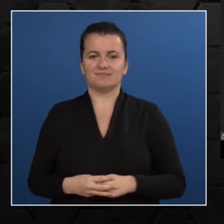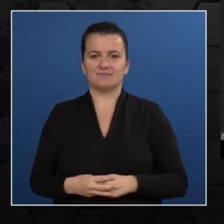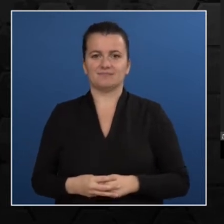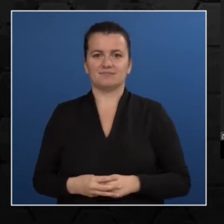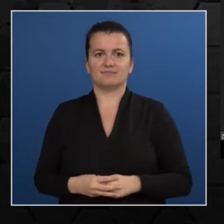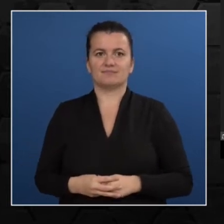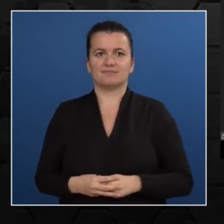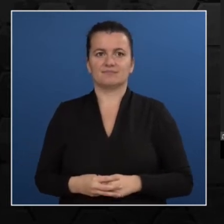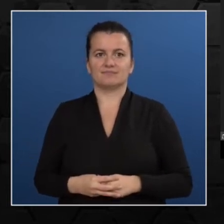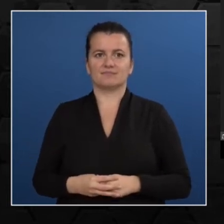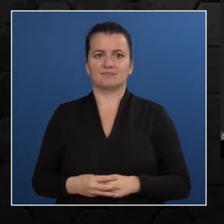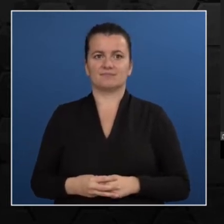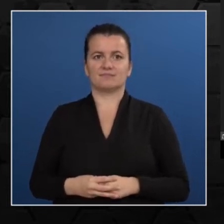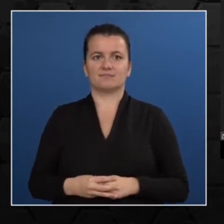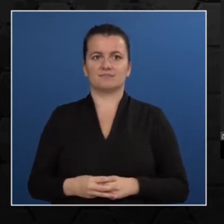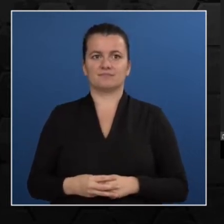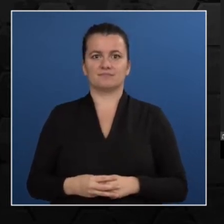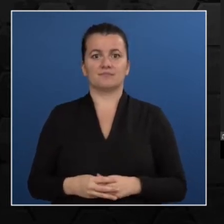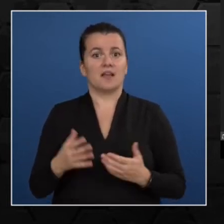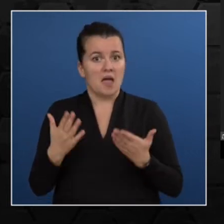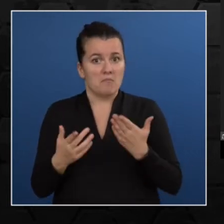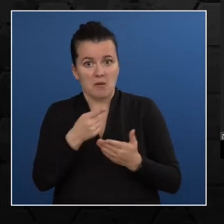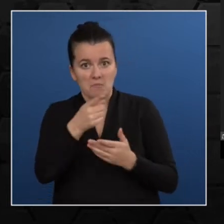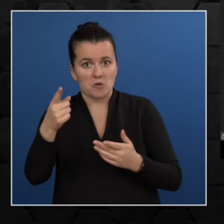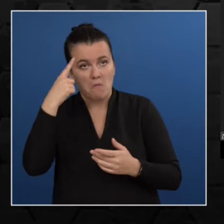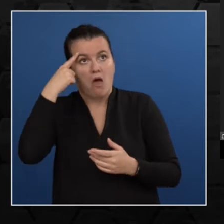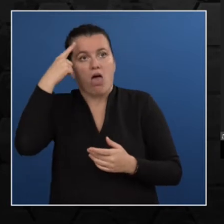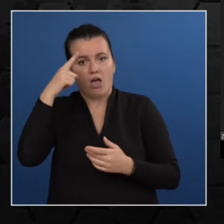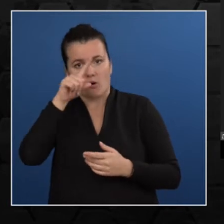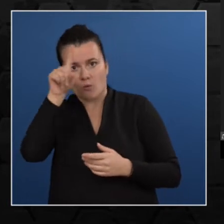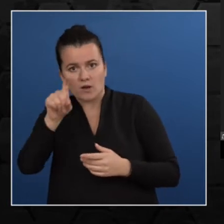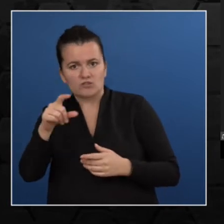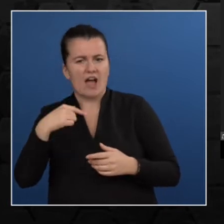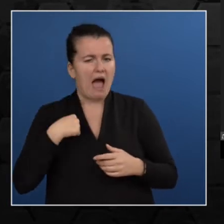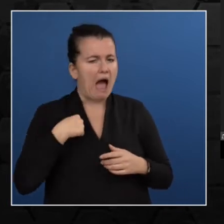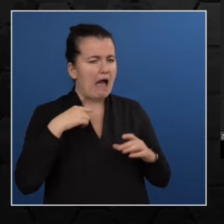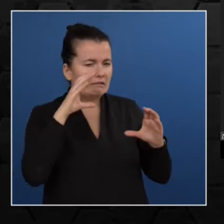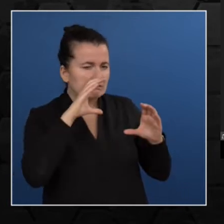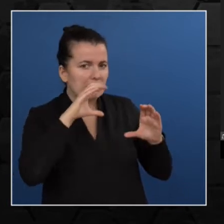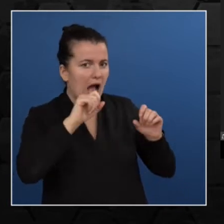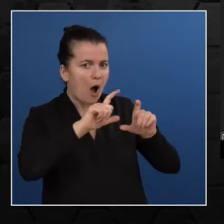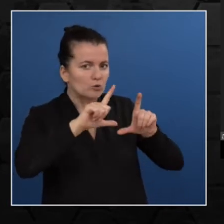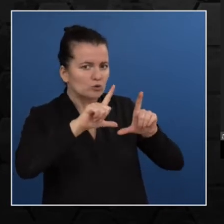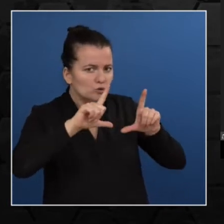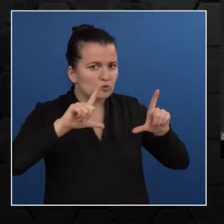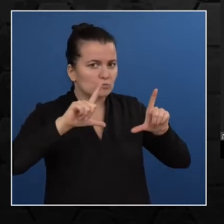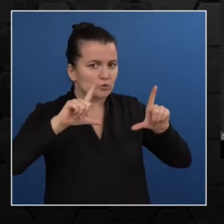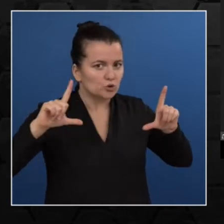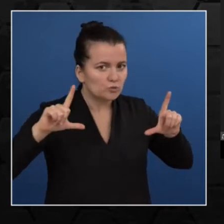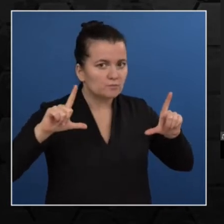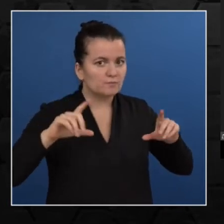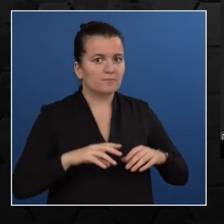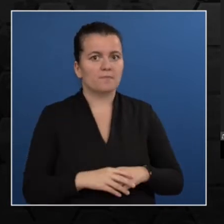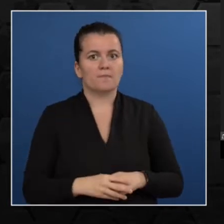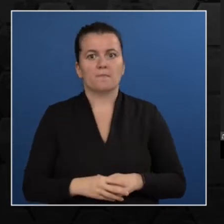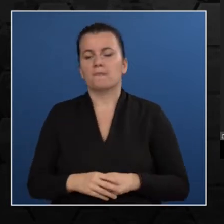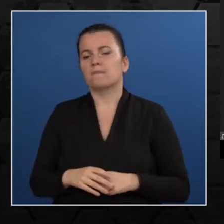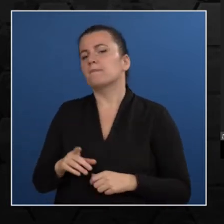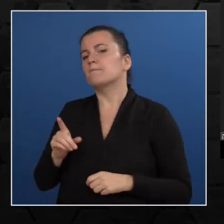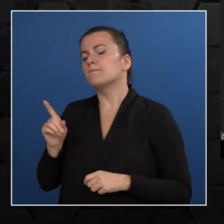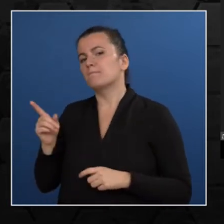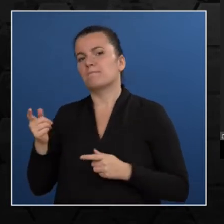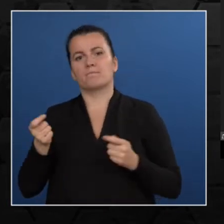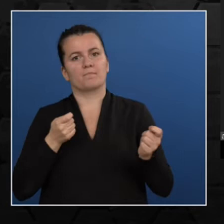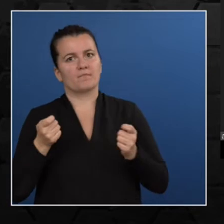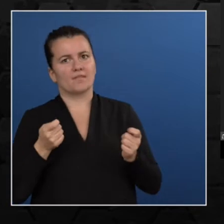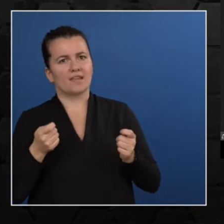In the meantime, is there any questions while I look for the zoom? Or maybe on the bottom left, you can find a drop down that says